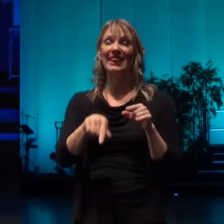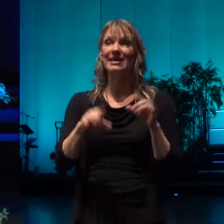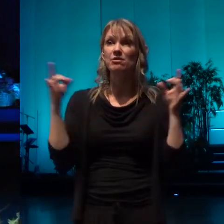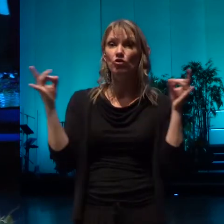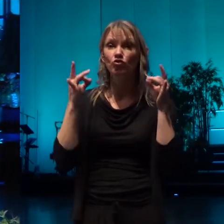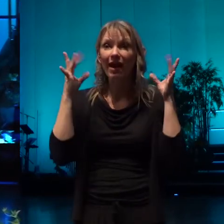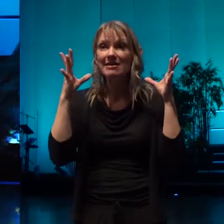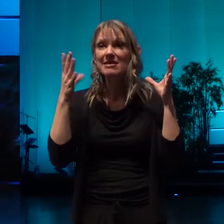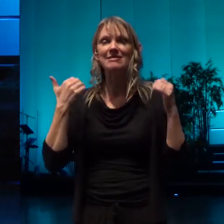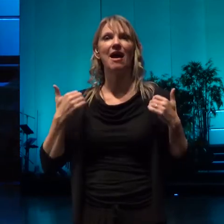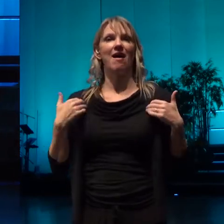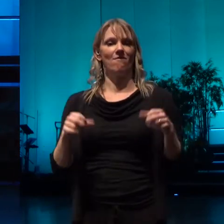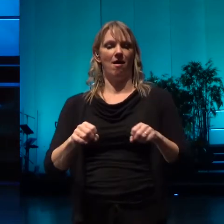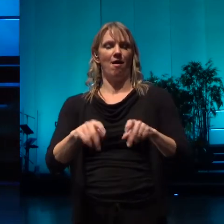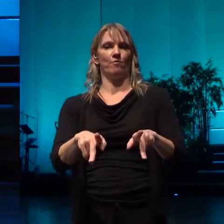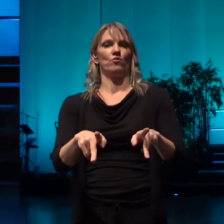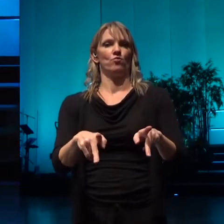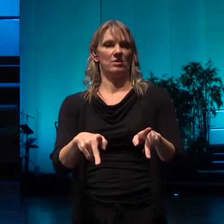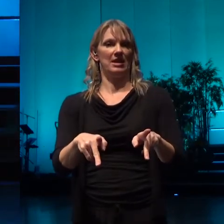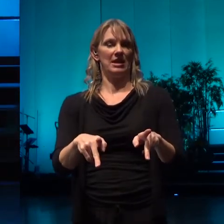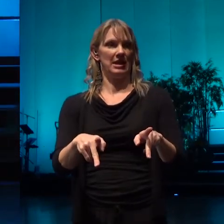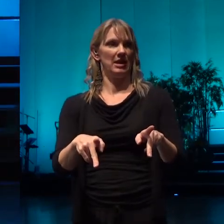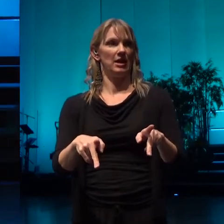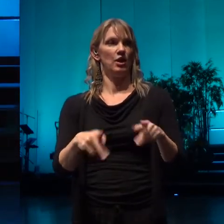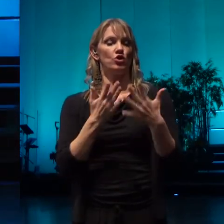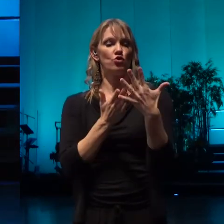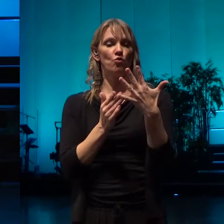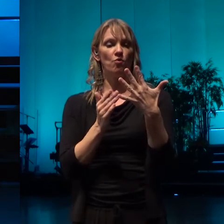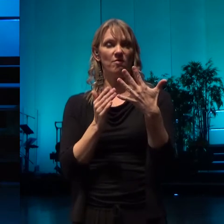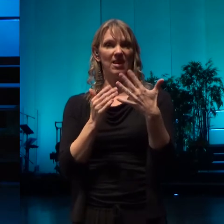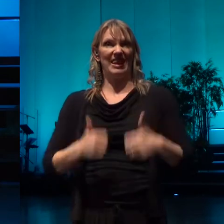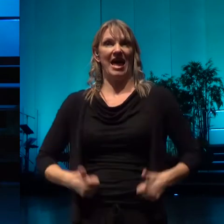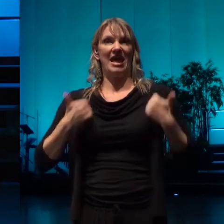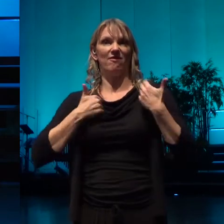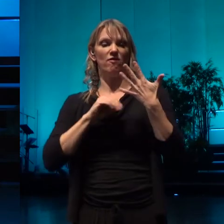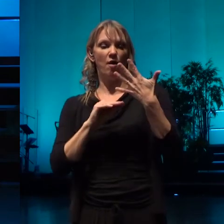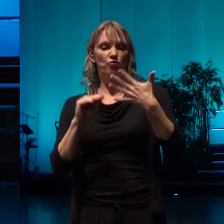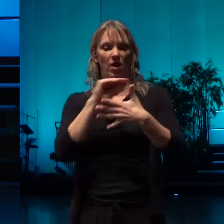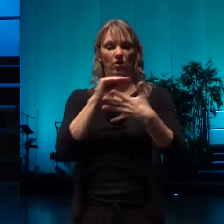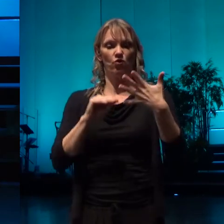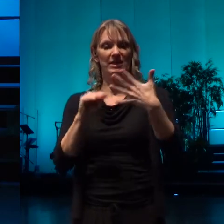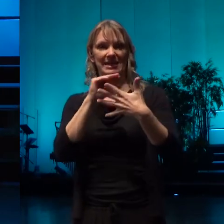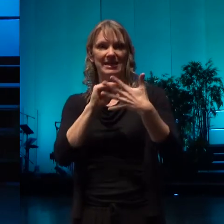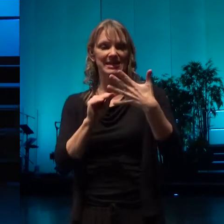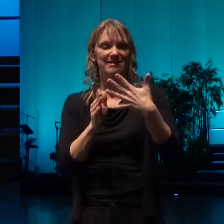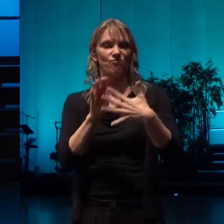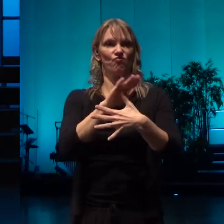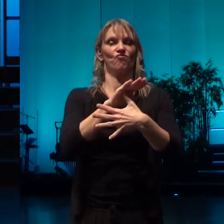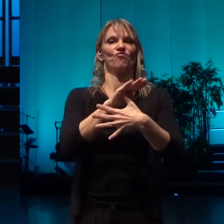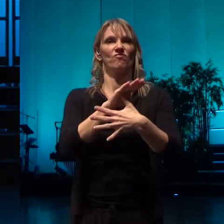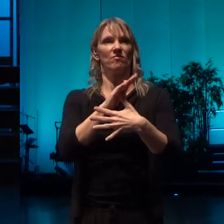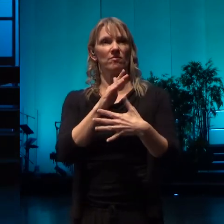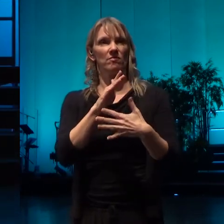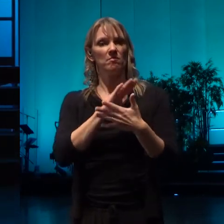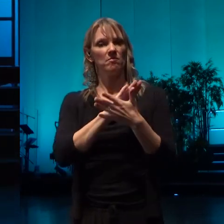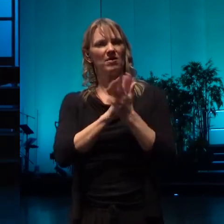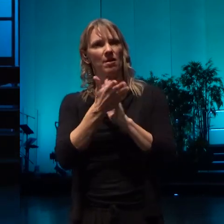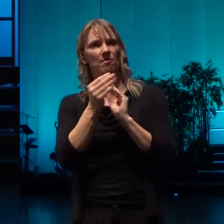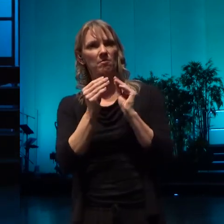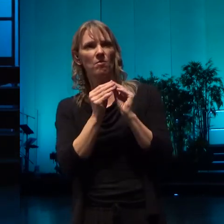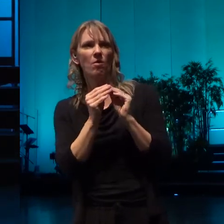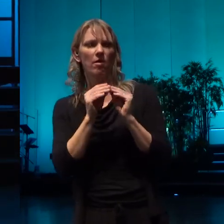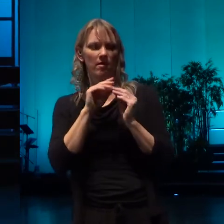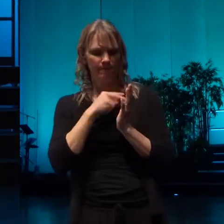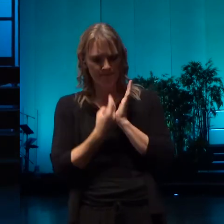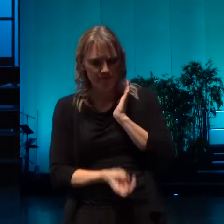an opportunity to reprioritize my life, to sink more deeply into who I am and why